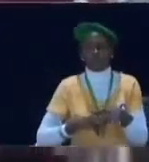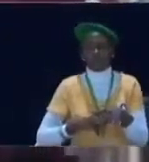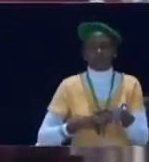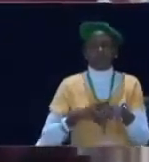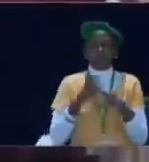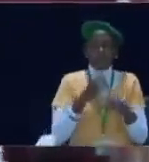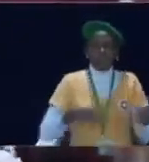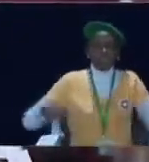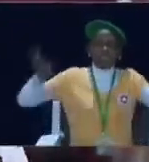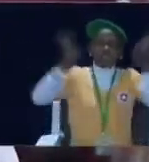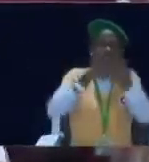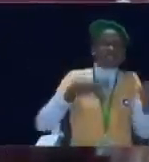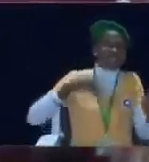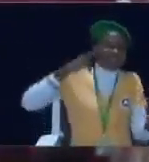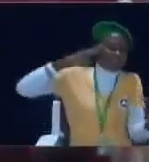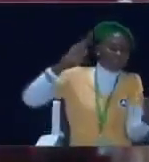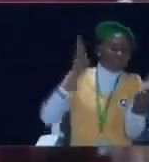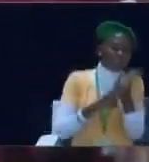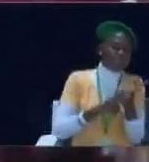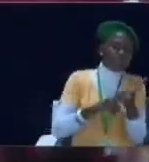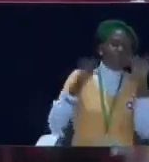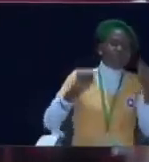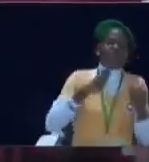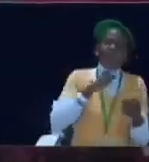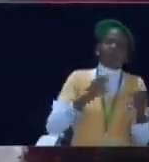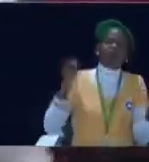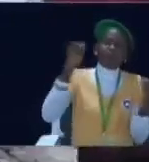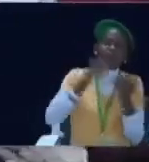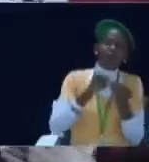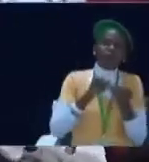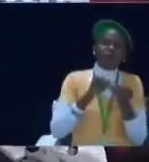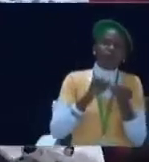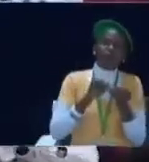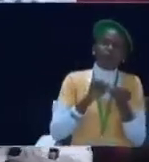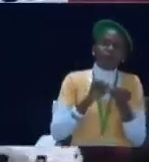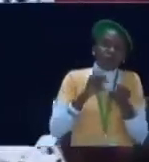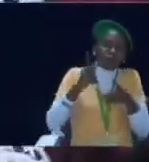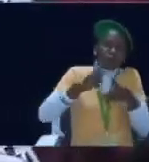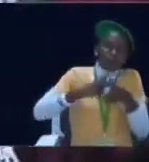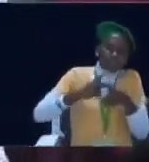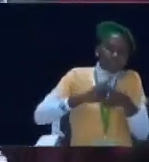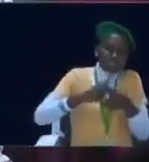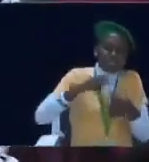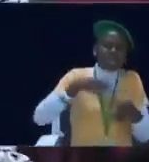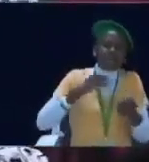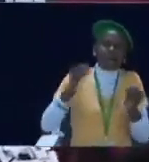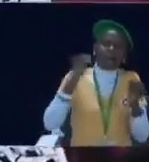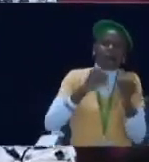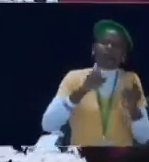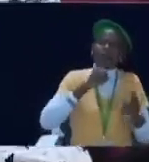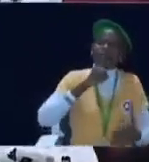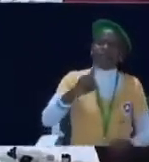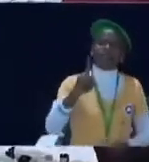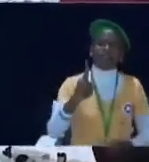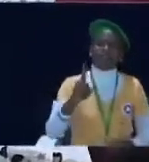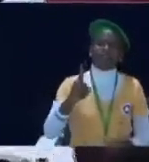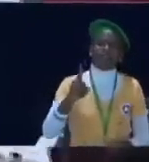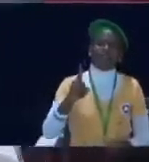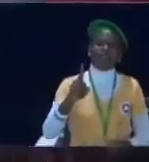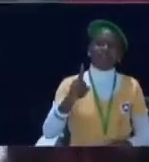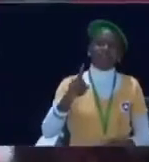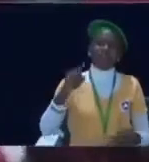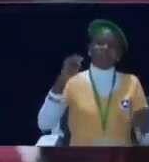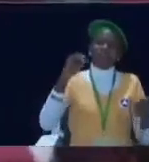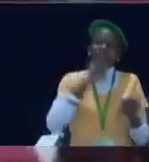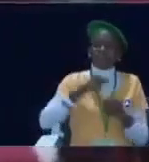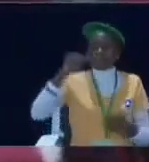Relevancy and recognition can be more practical or be more real. A